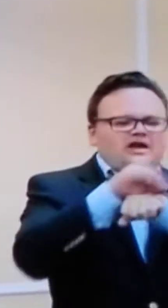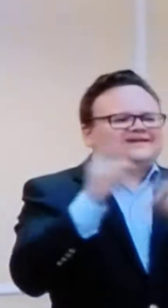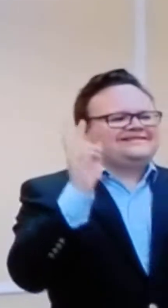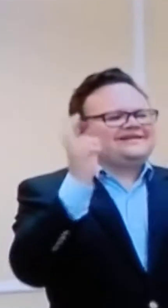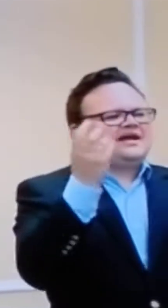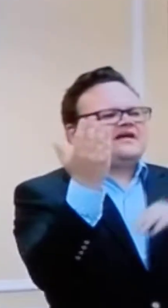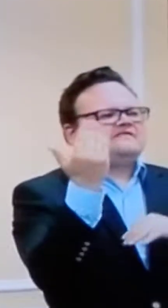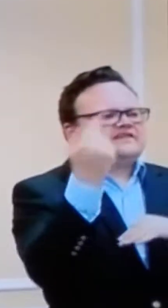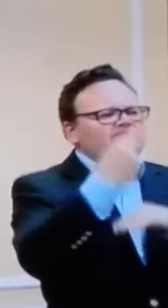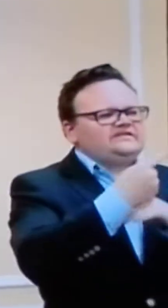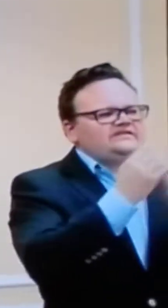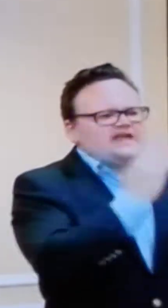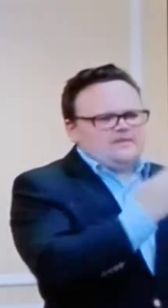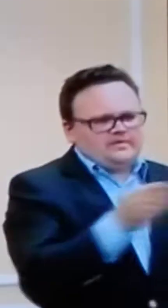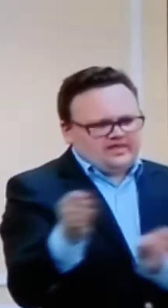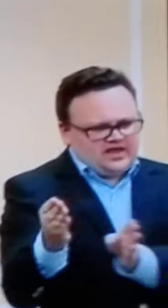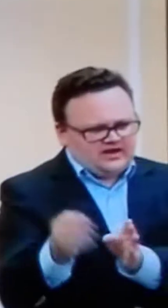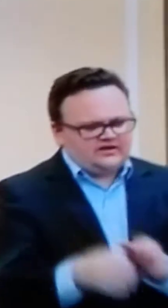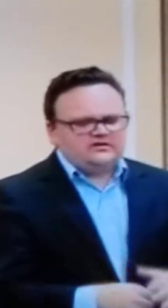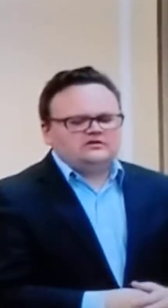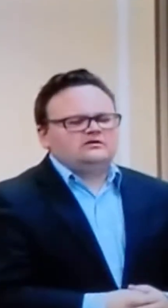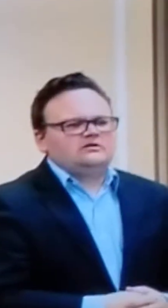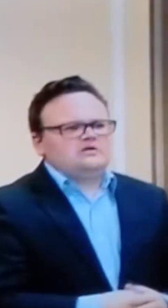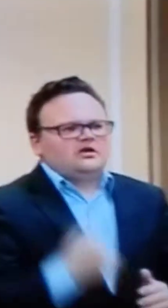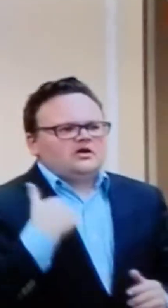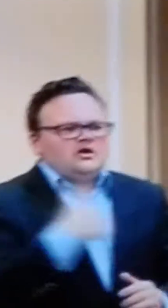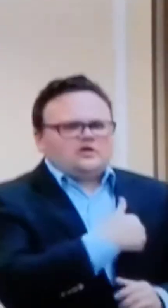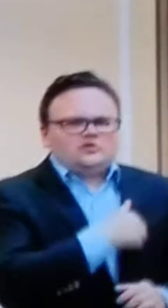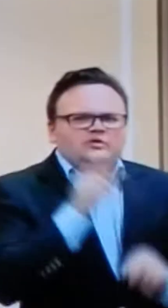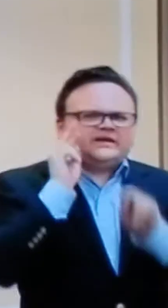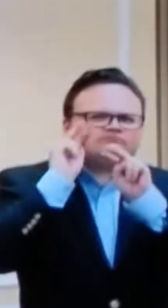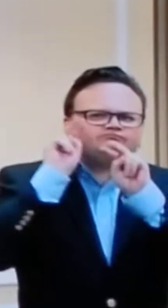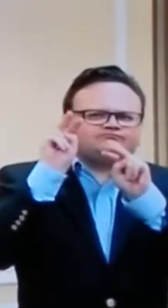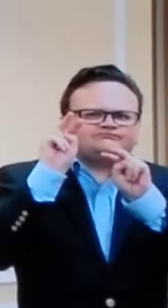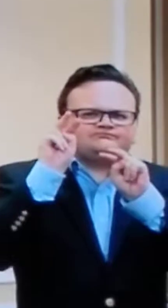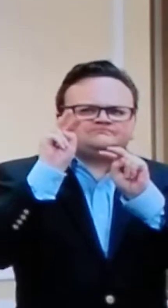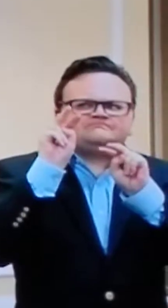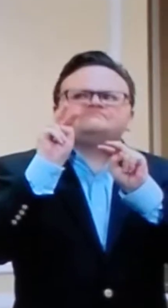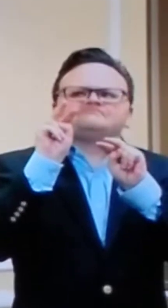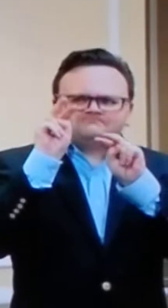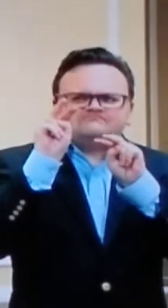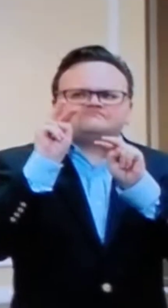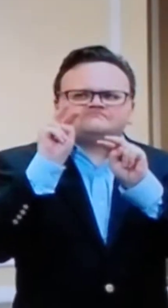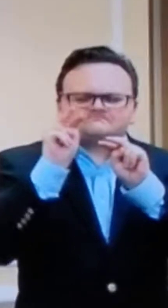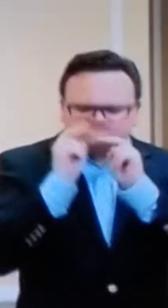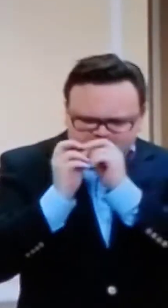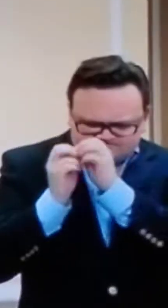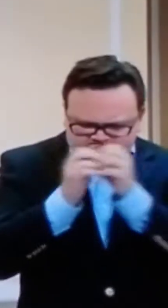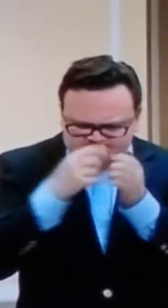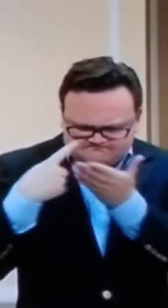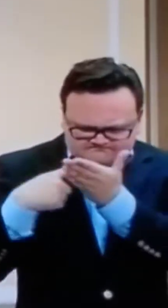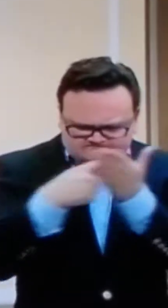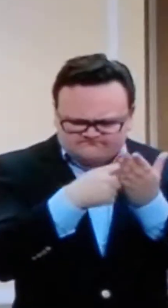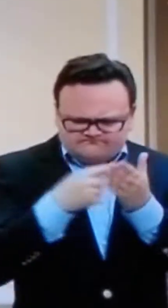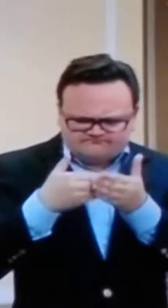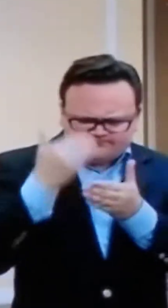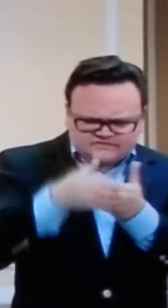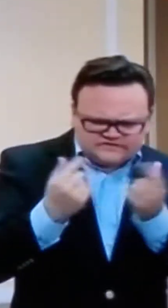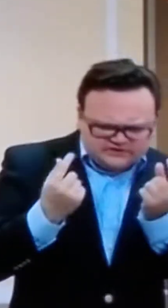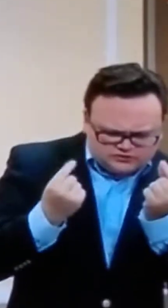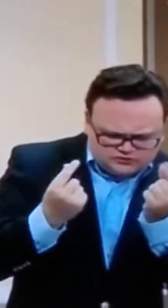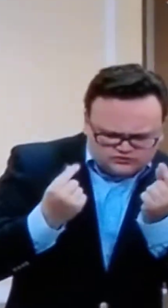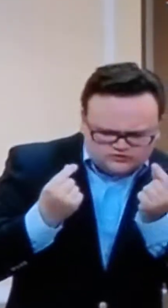plan. And so we really looked at that hard, internalized it, to try to determine, you know, what best courses of action